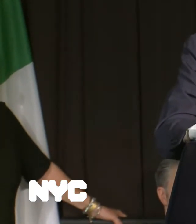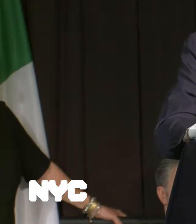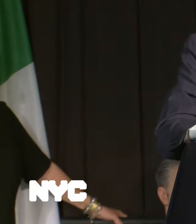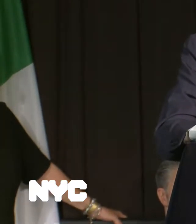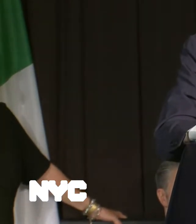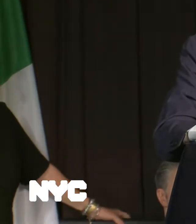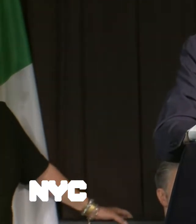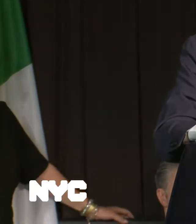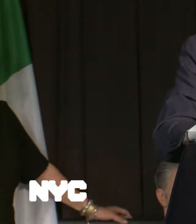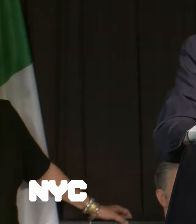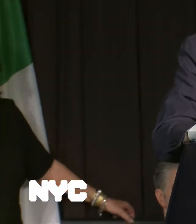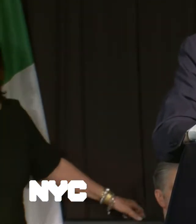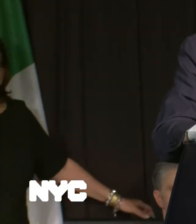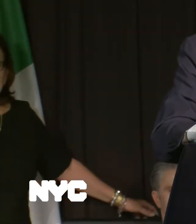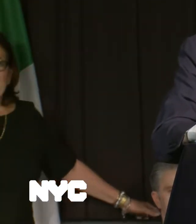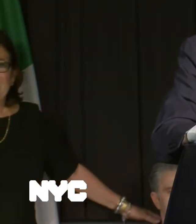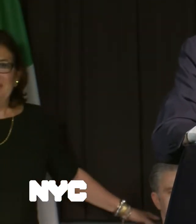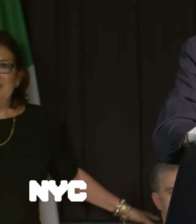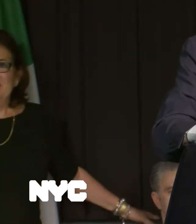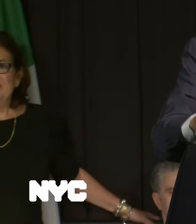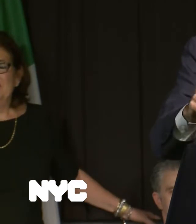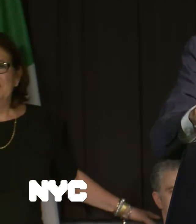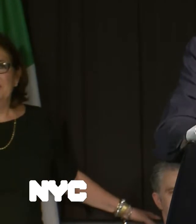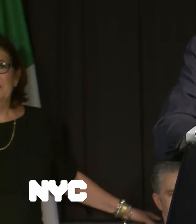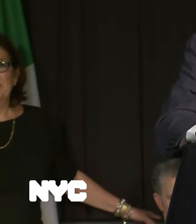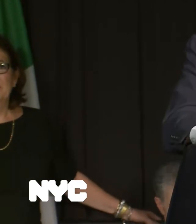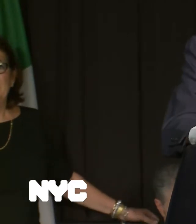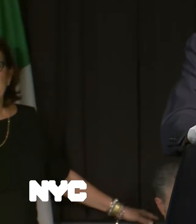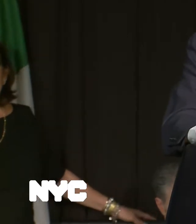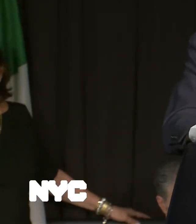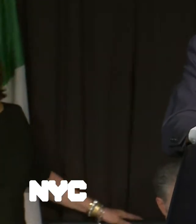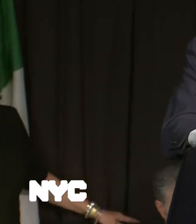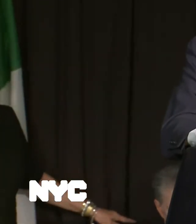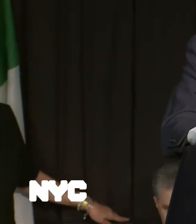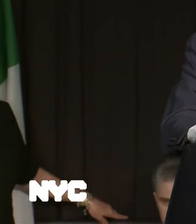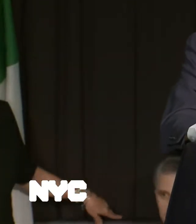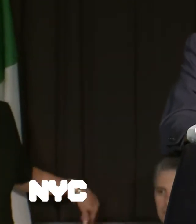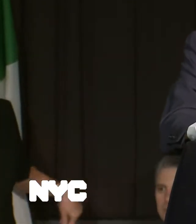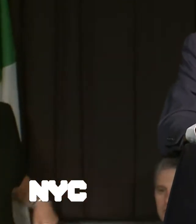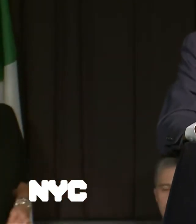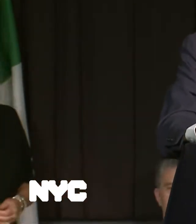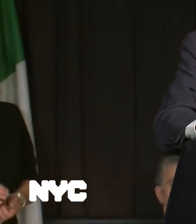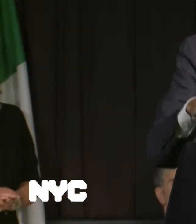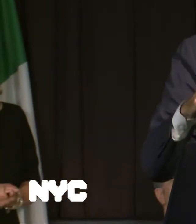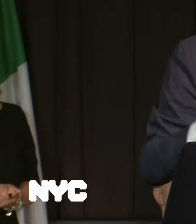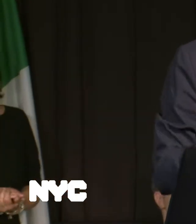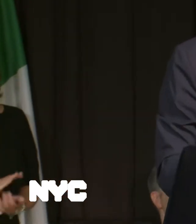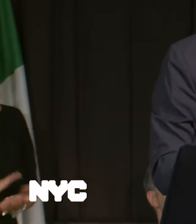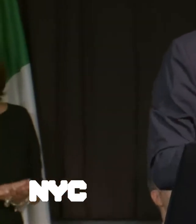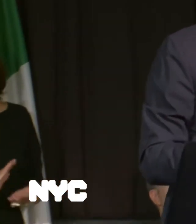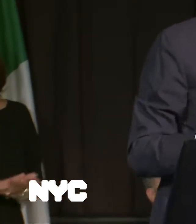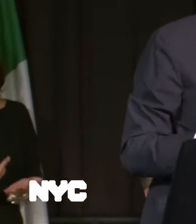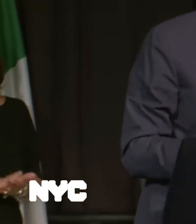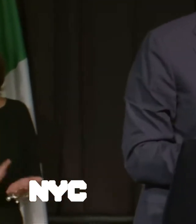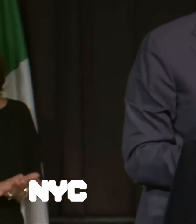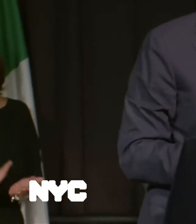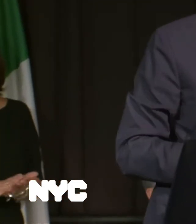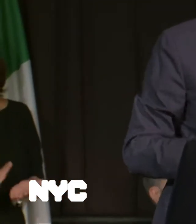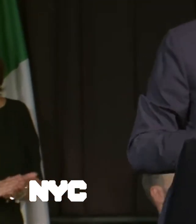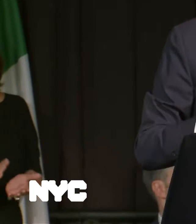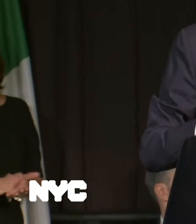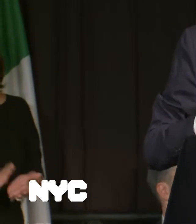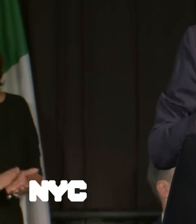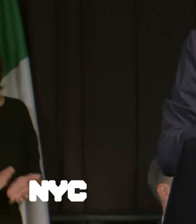wedding, and we will never forget that beautiful moment. I want to thank Alessandra Balloni and I Giullari di Piazza.